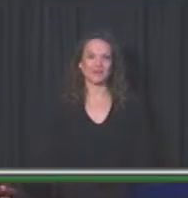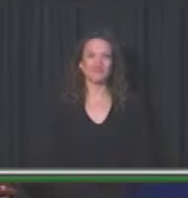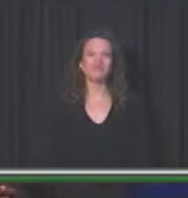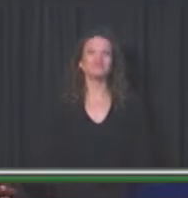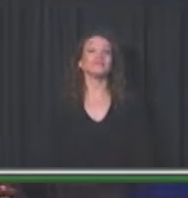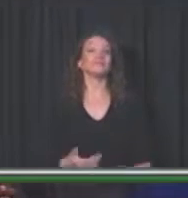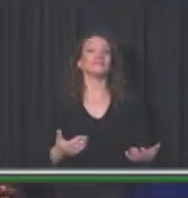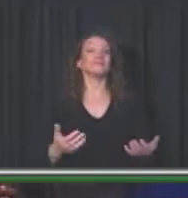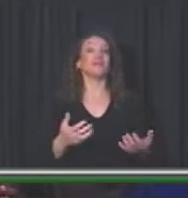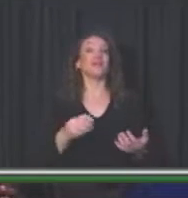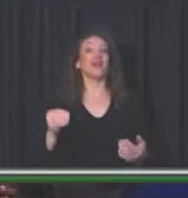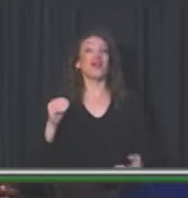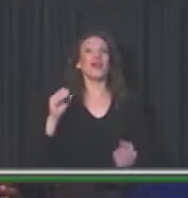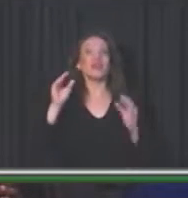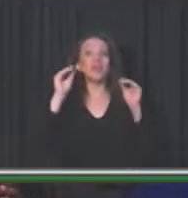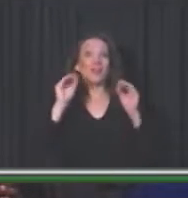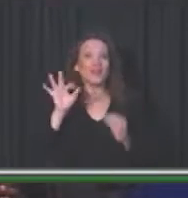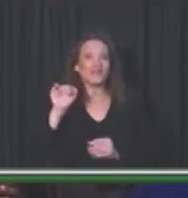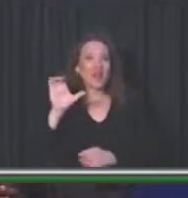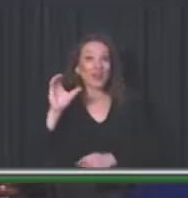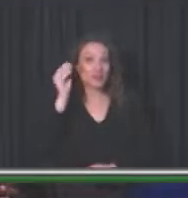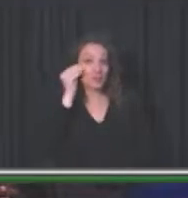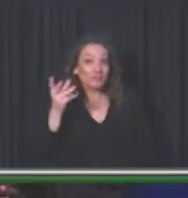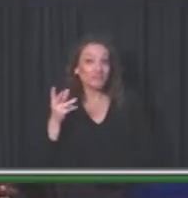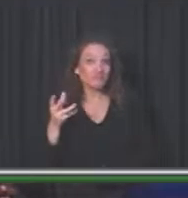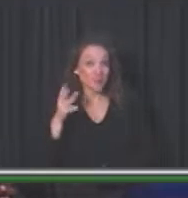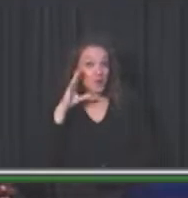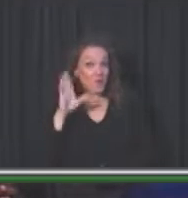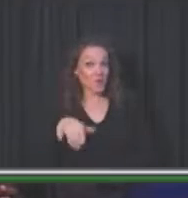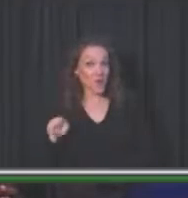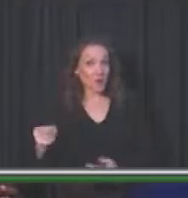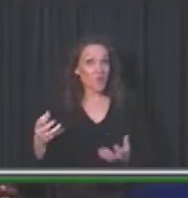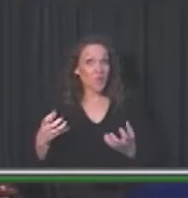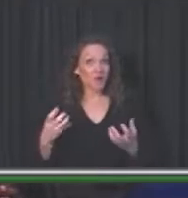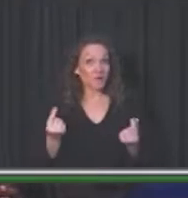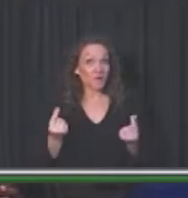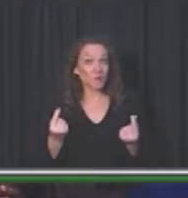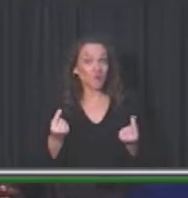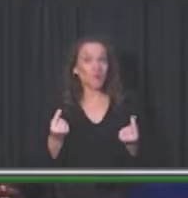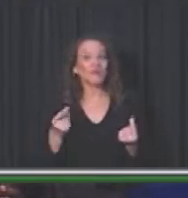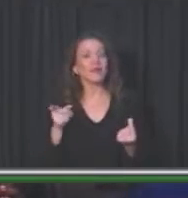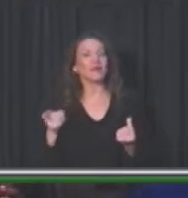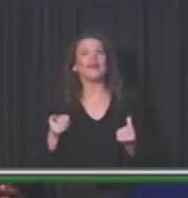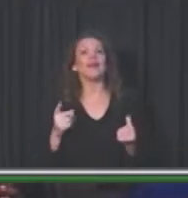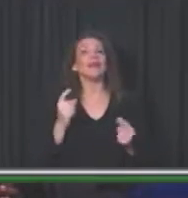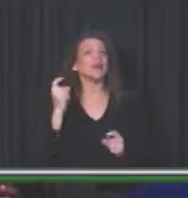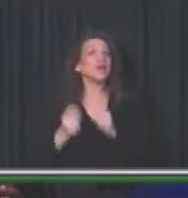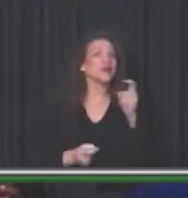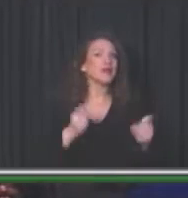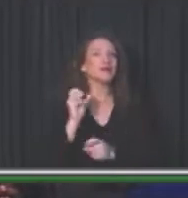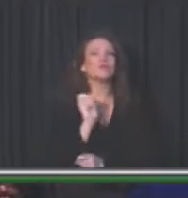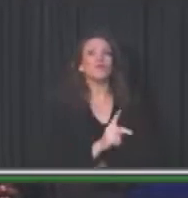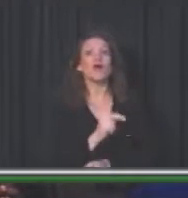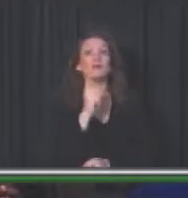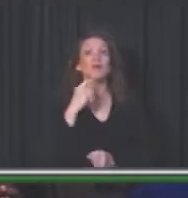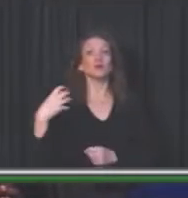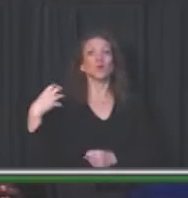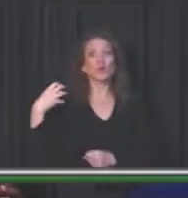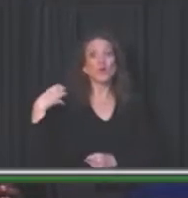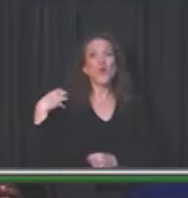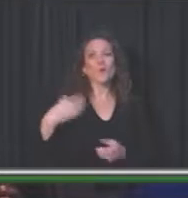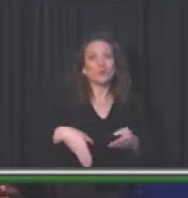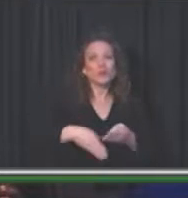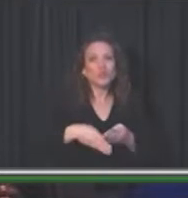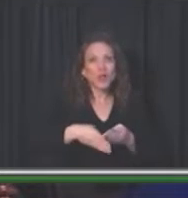And faculty, what does he want to do? He gives back by coaching soccer. He gives back by running